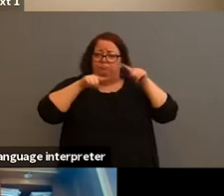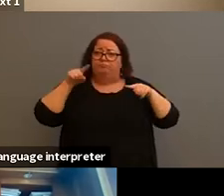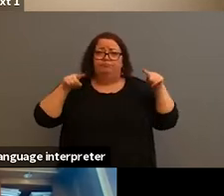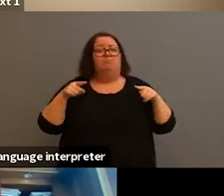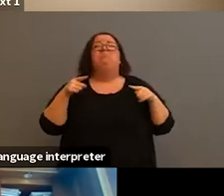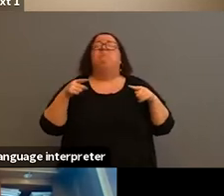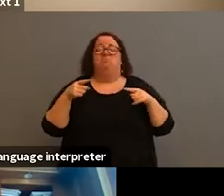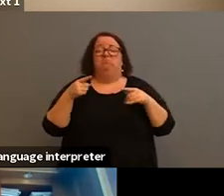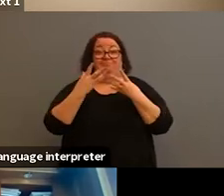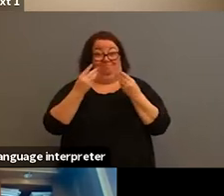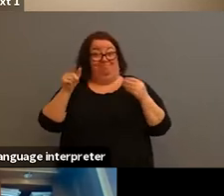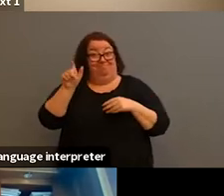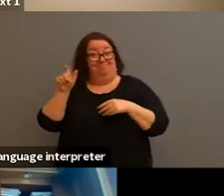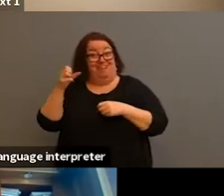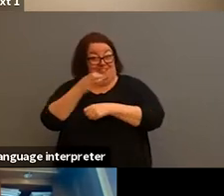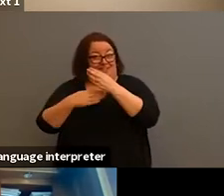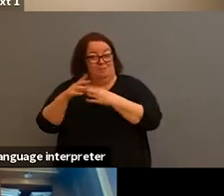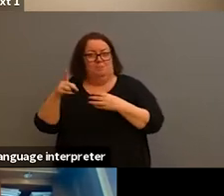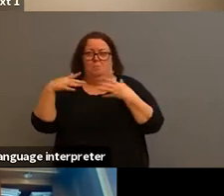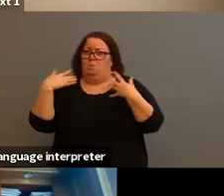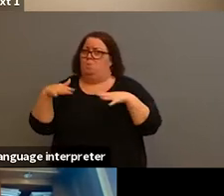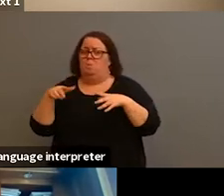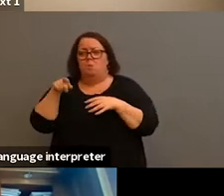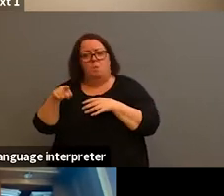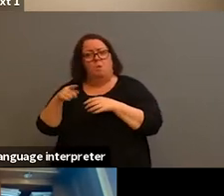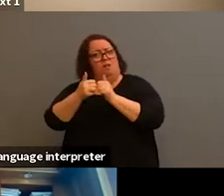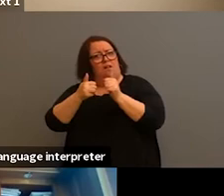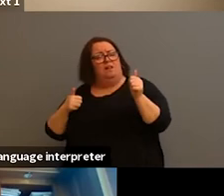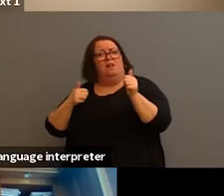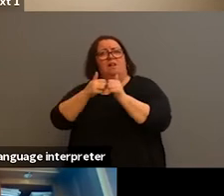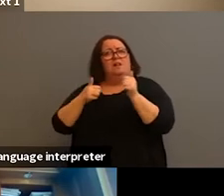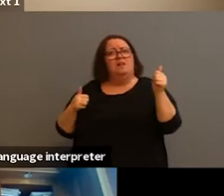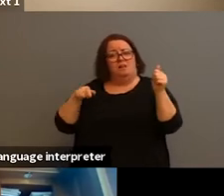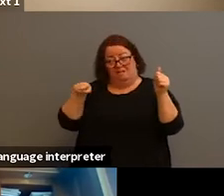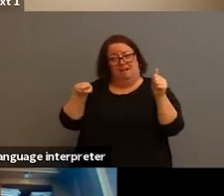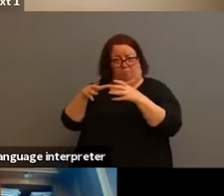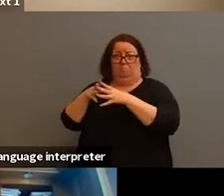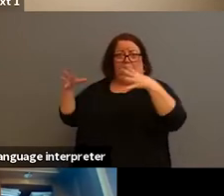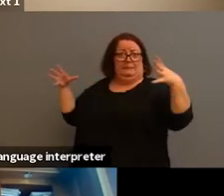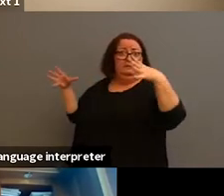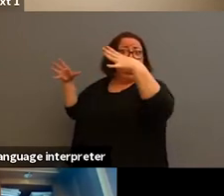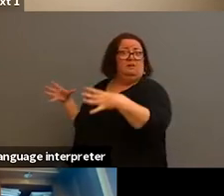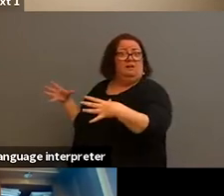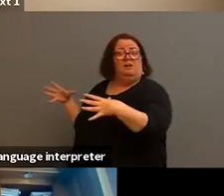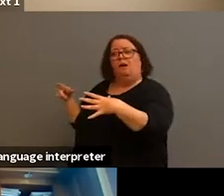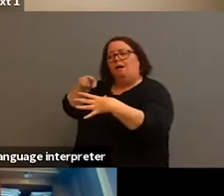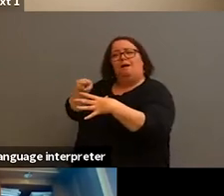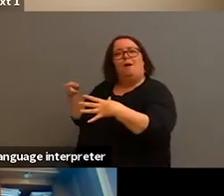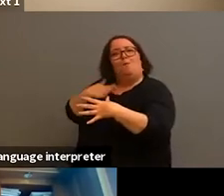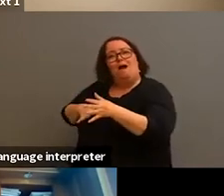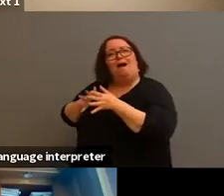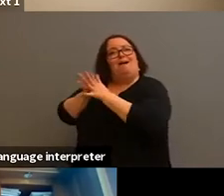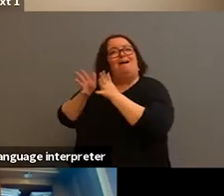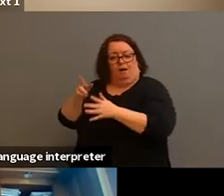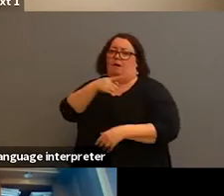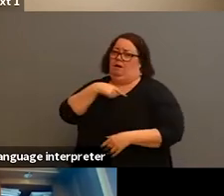not being verbalized within international processes. And that has also been quite an